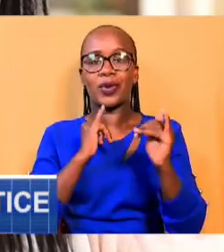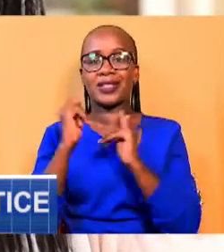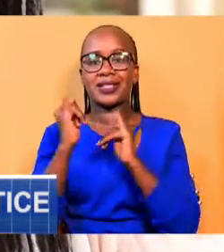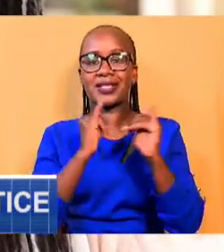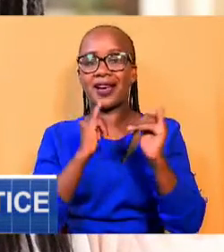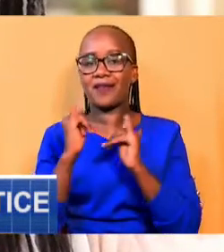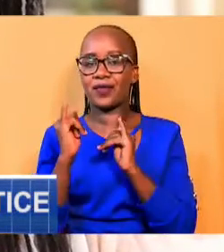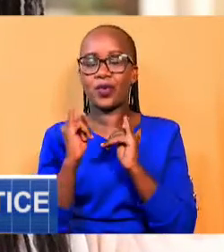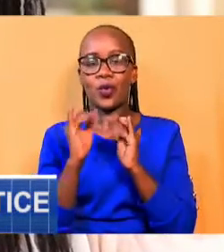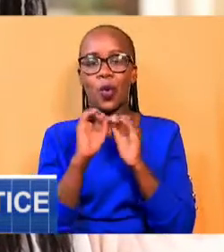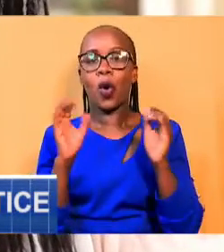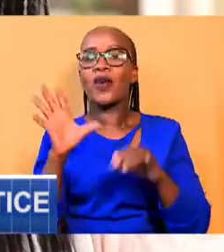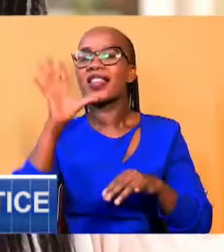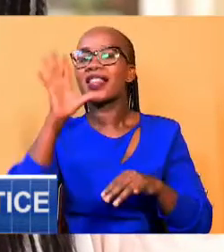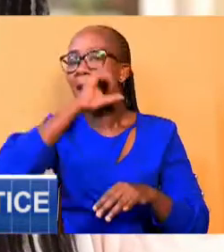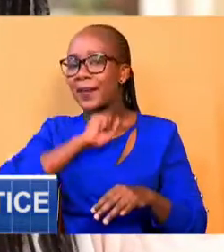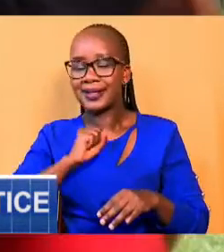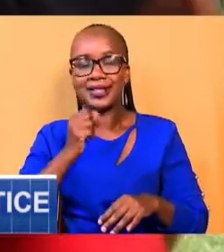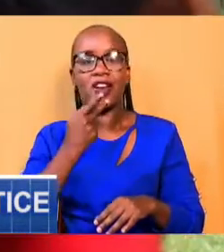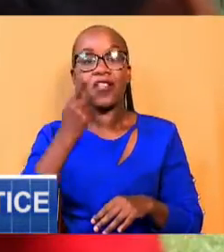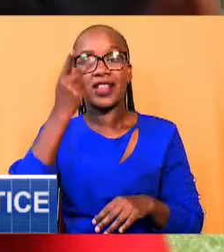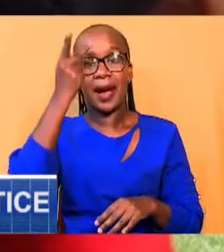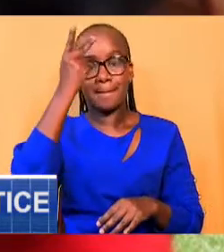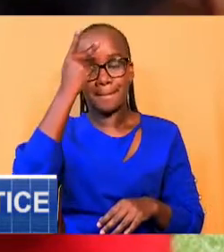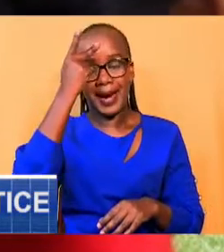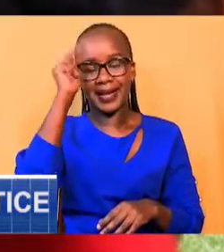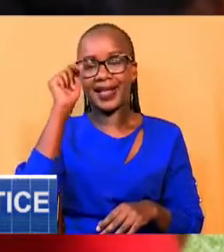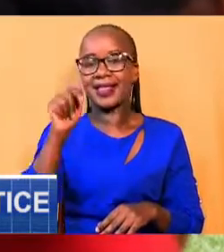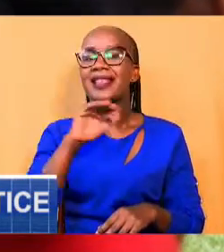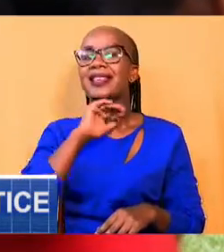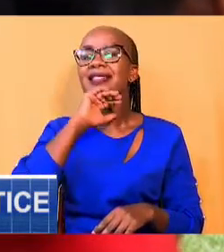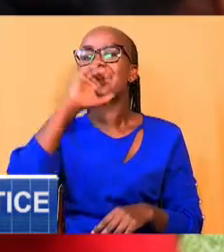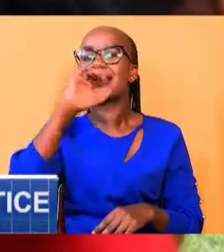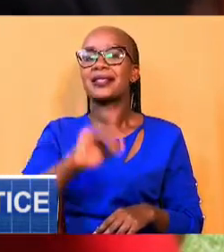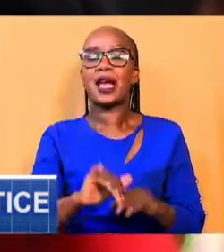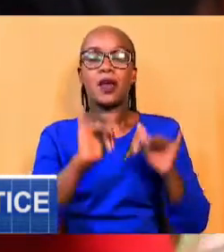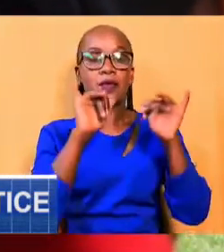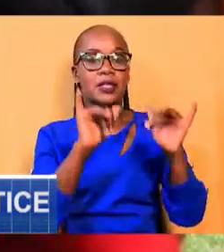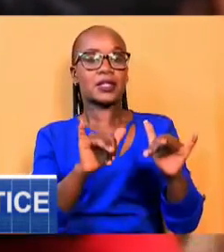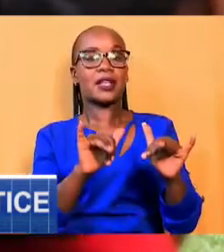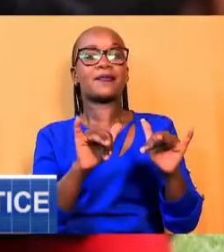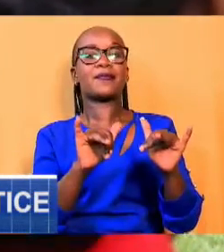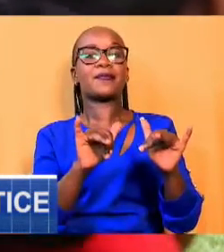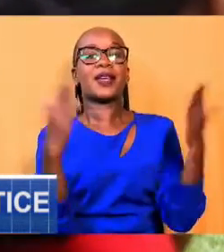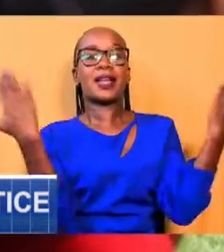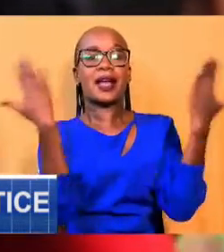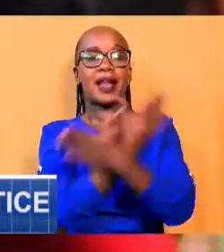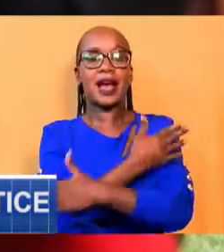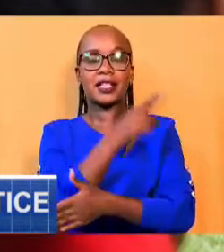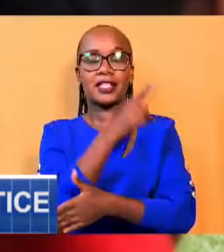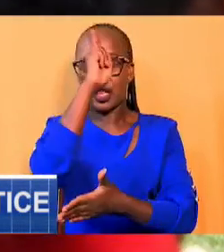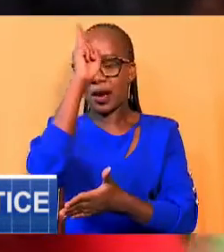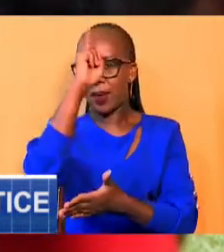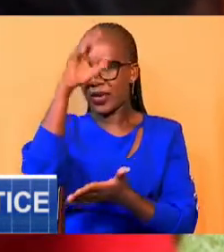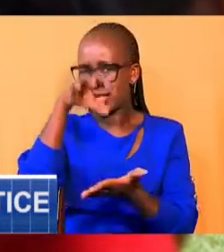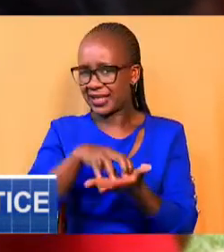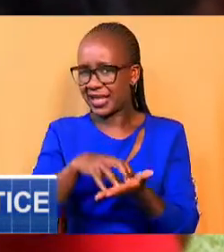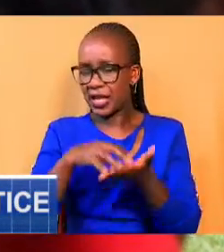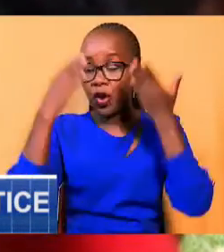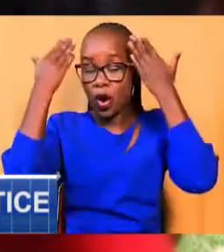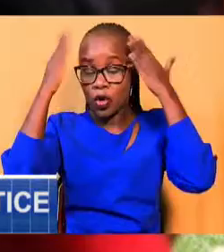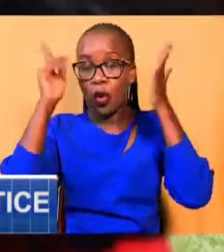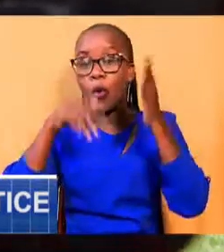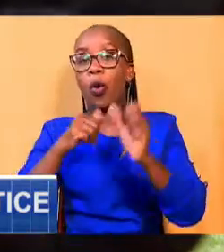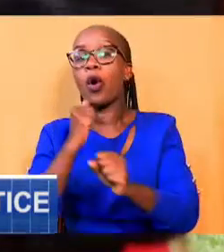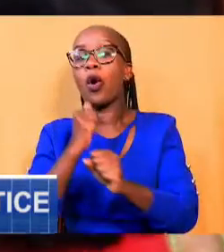interviewed in the absence of their parents. Pendo's son had to spend nights in police custody. She did not know what